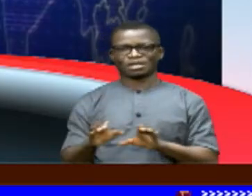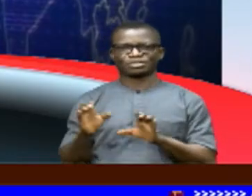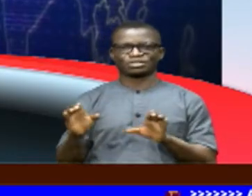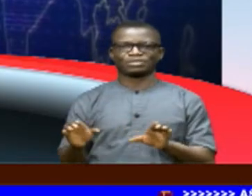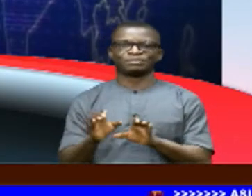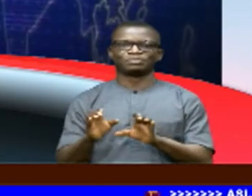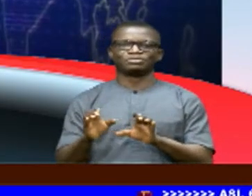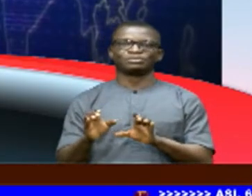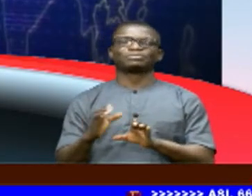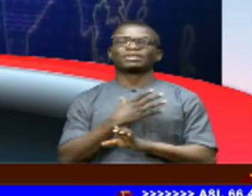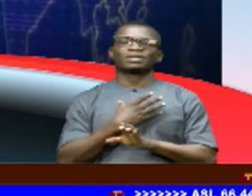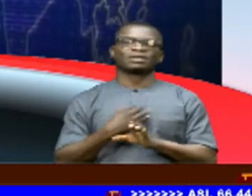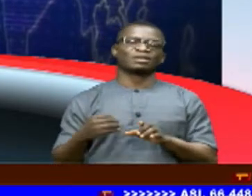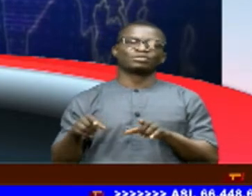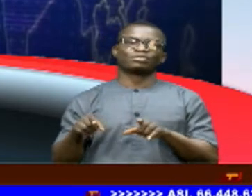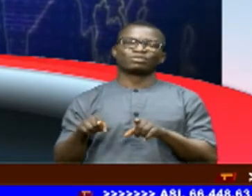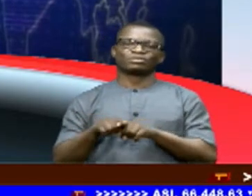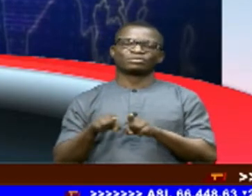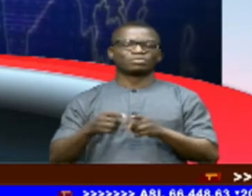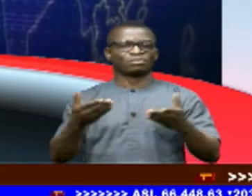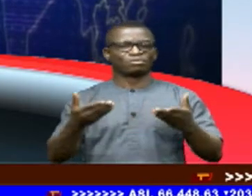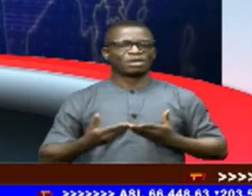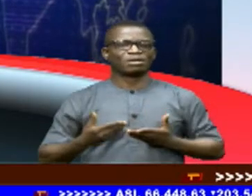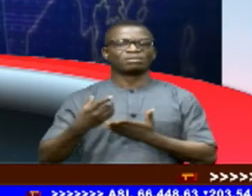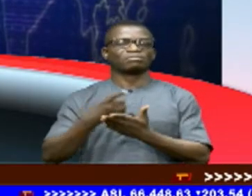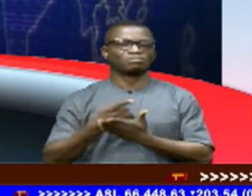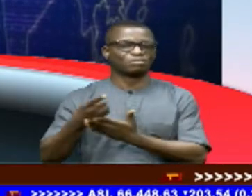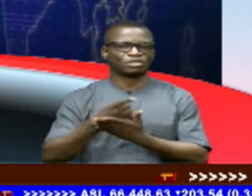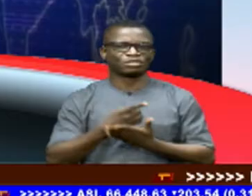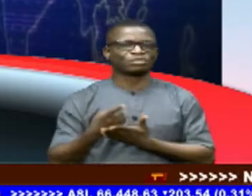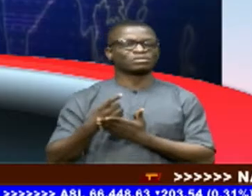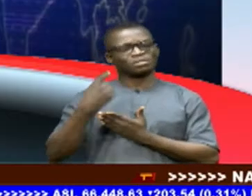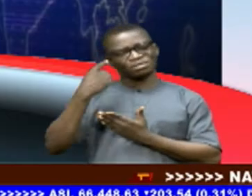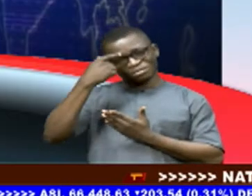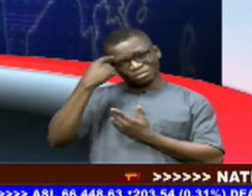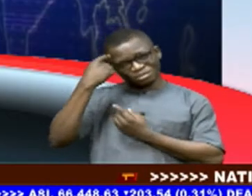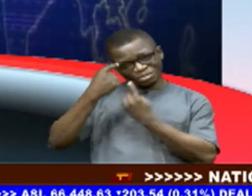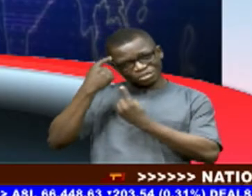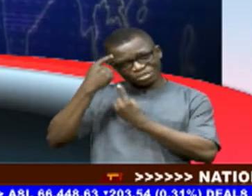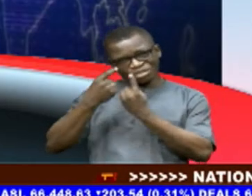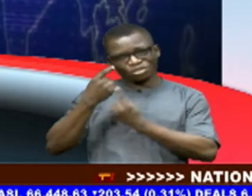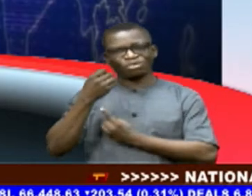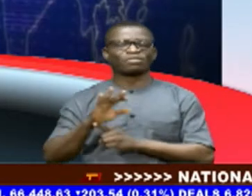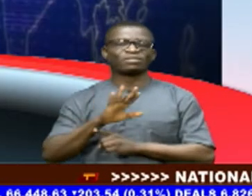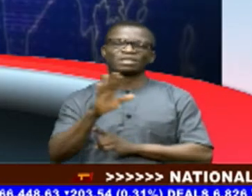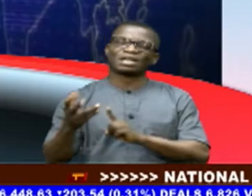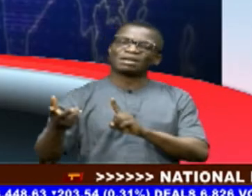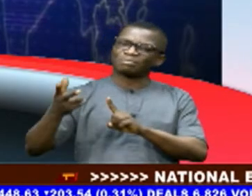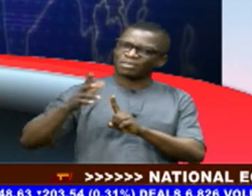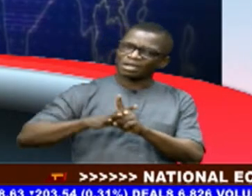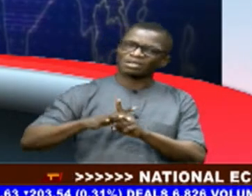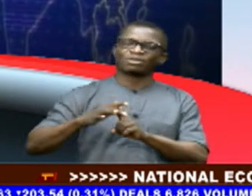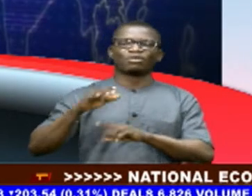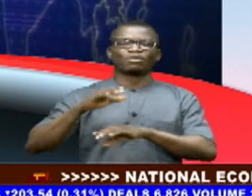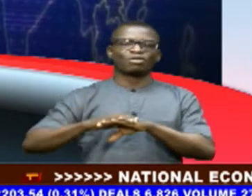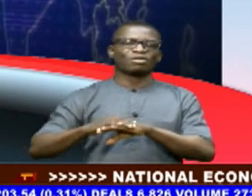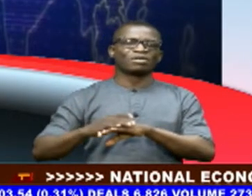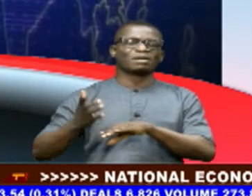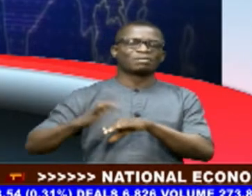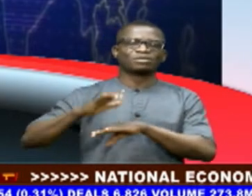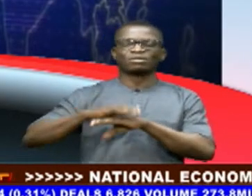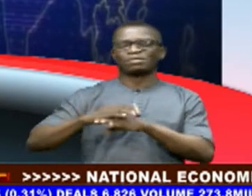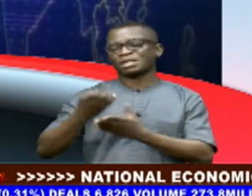Industrial action and embrace dialogue, considering its implication on the economy. This